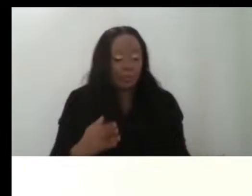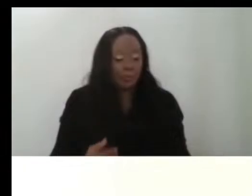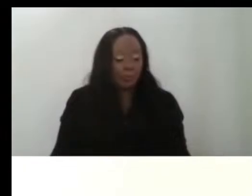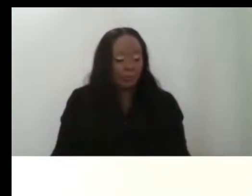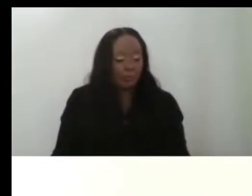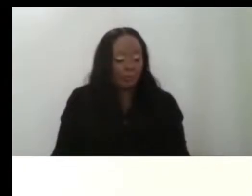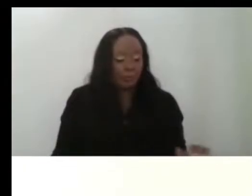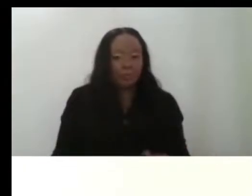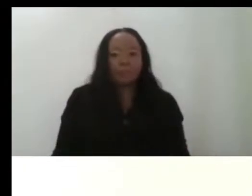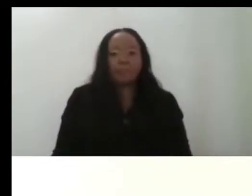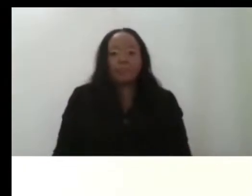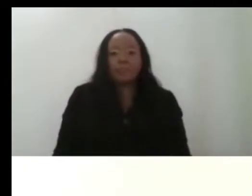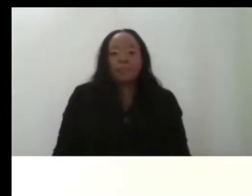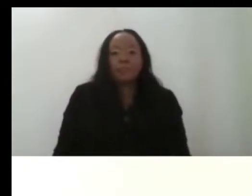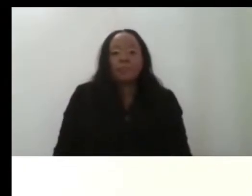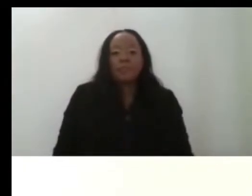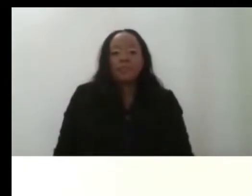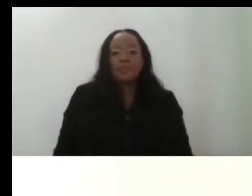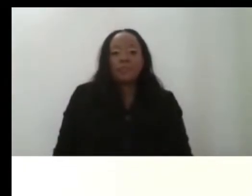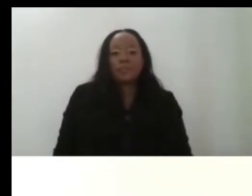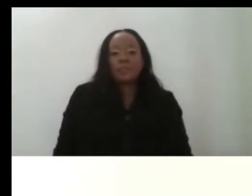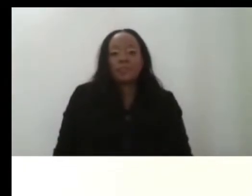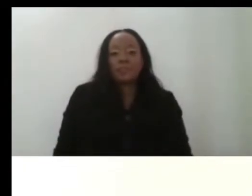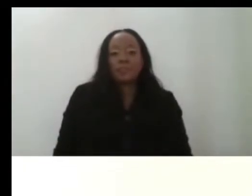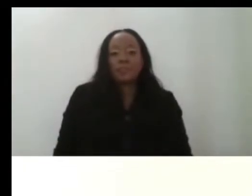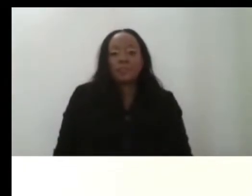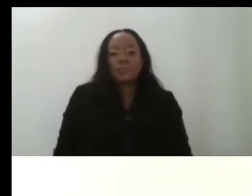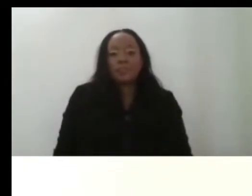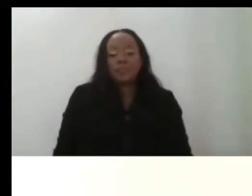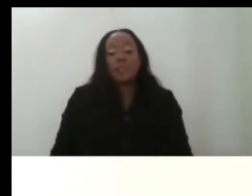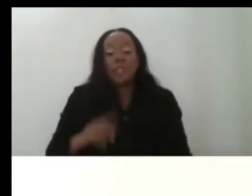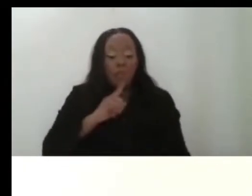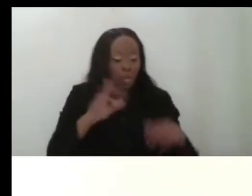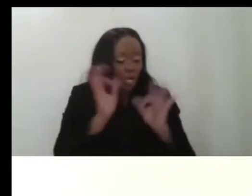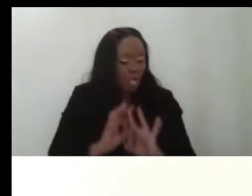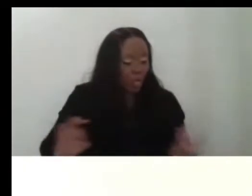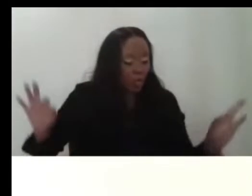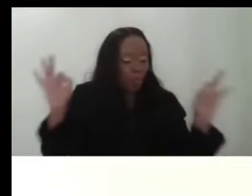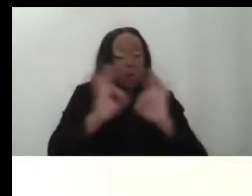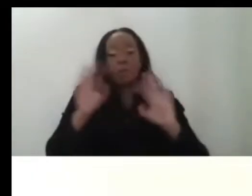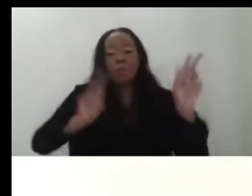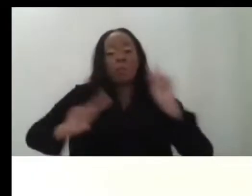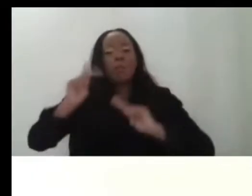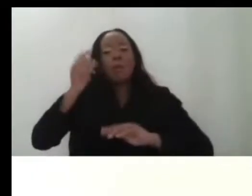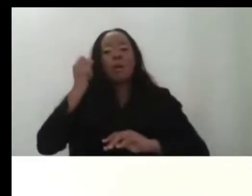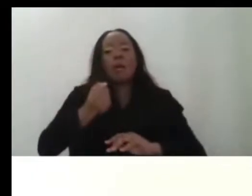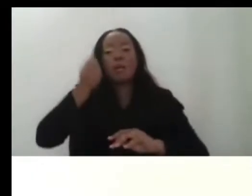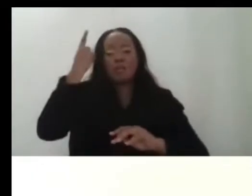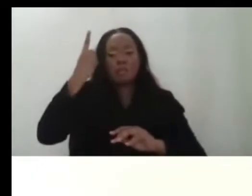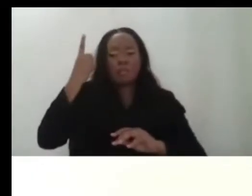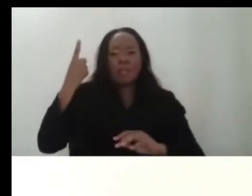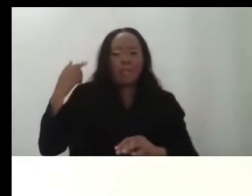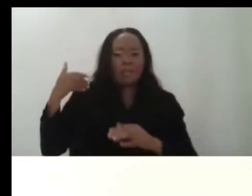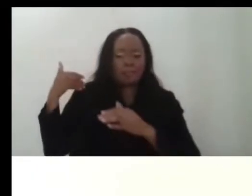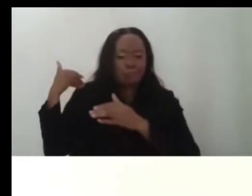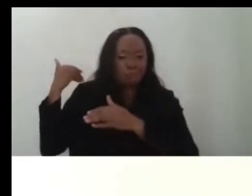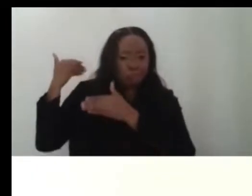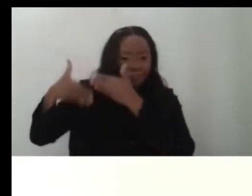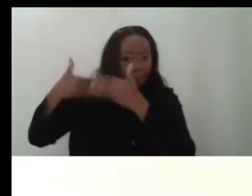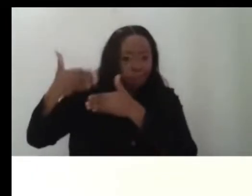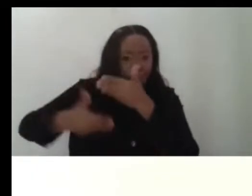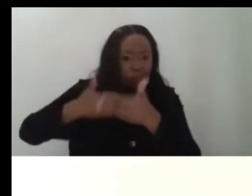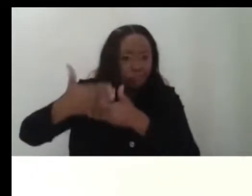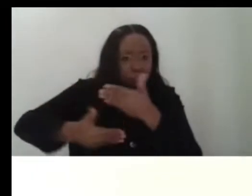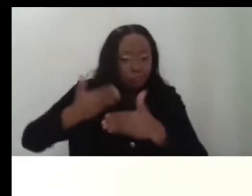Next slide, before we go into prognosis, it's important to understand what we've been witnessing over the past few years. Because you hear in the media a